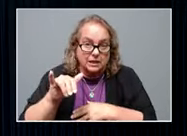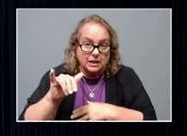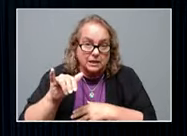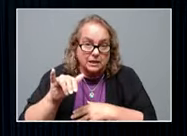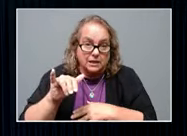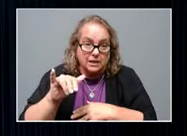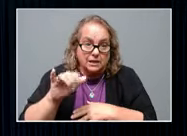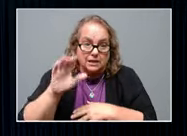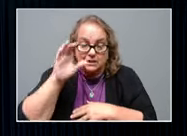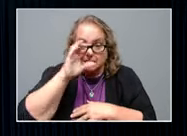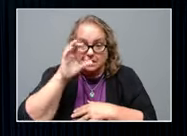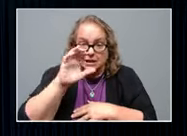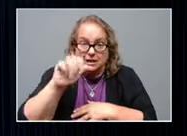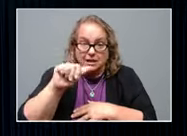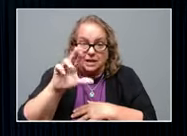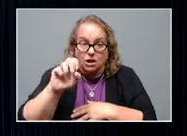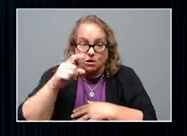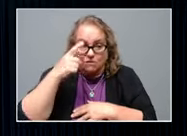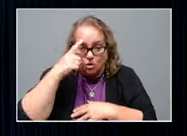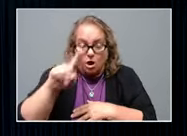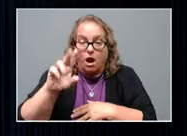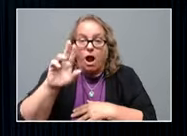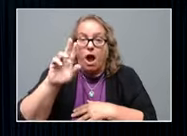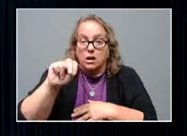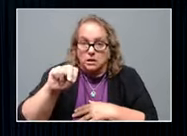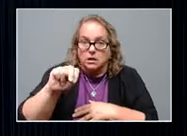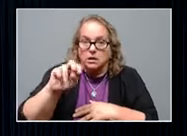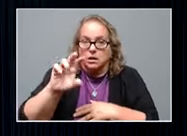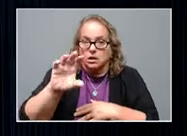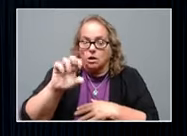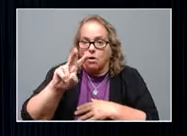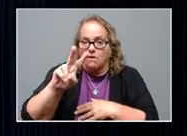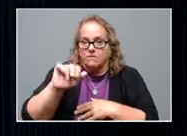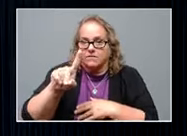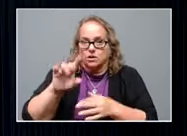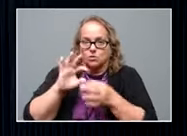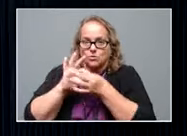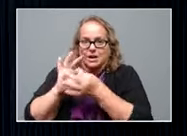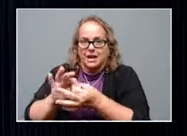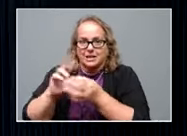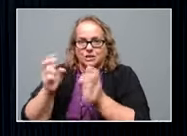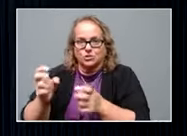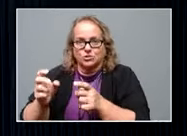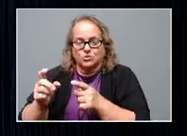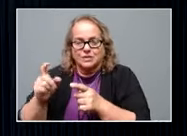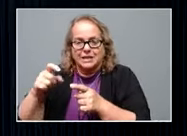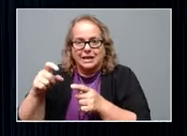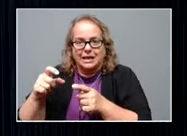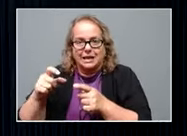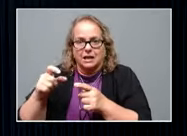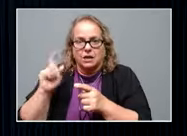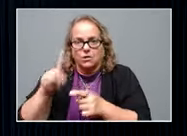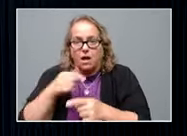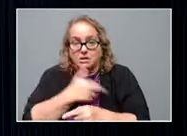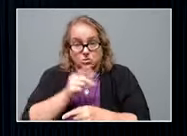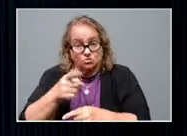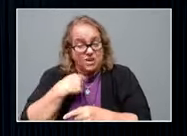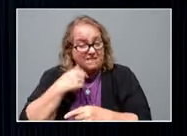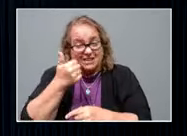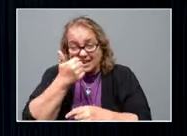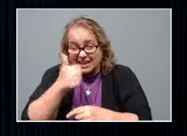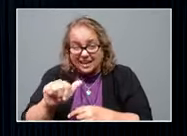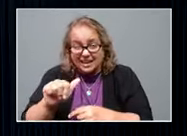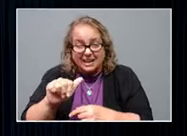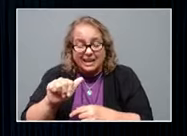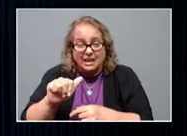for un-COVID-related health issues might not find a place. Have you had any confirmed reports of deaths as a result of people